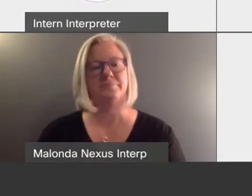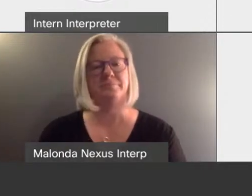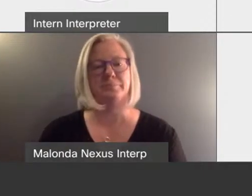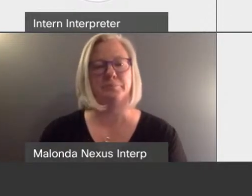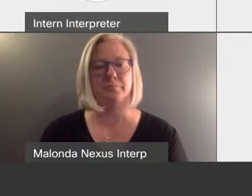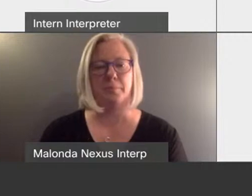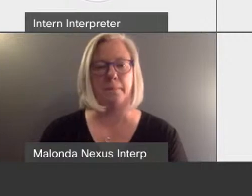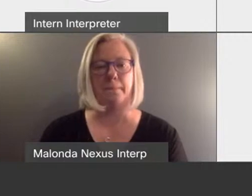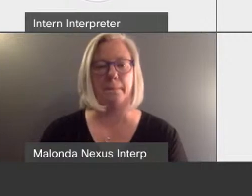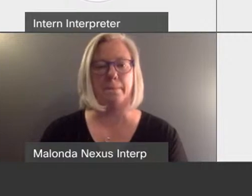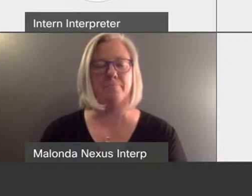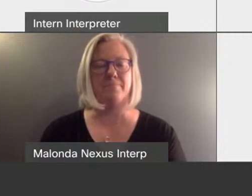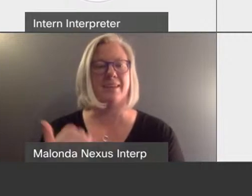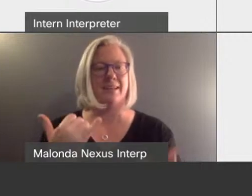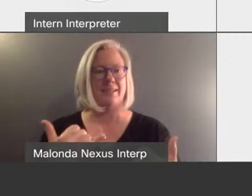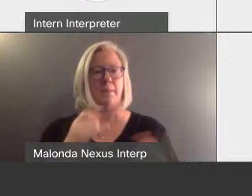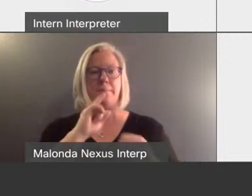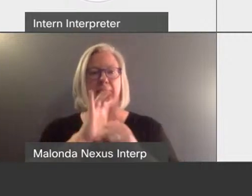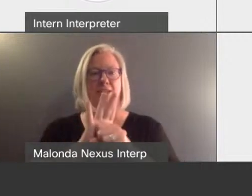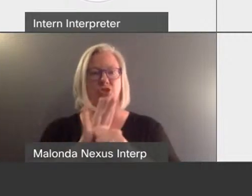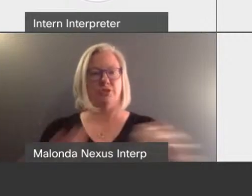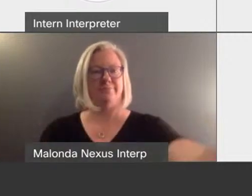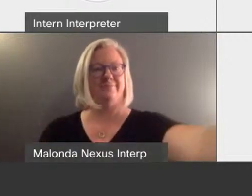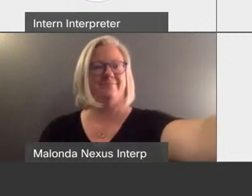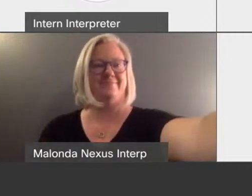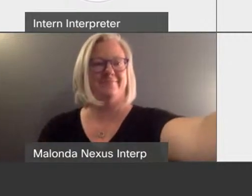Please join me in the pledge.